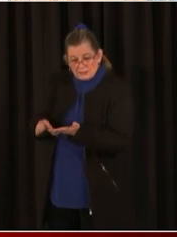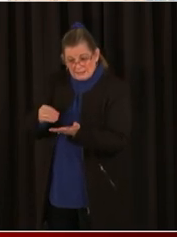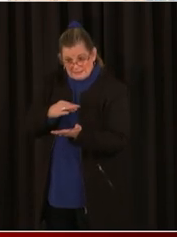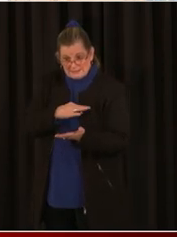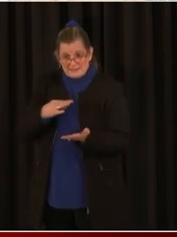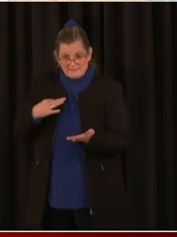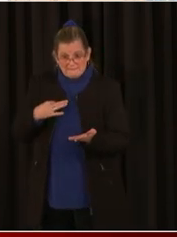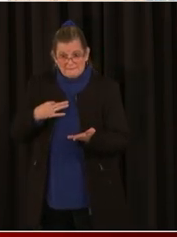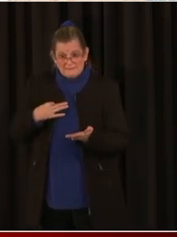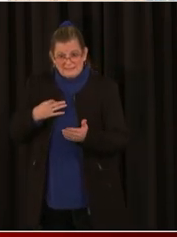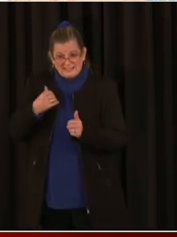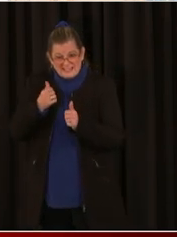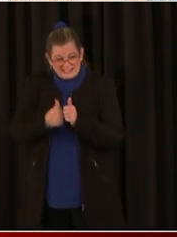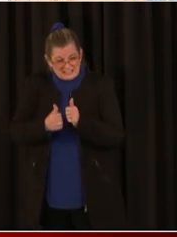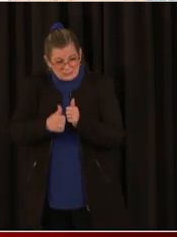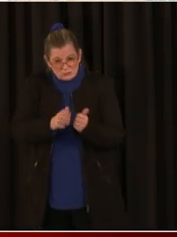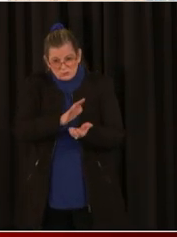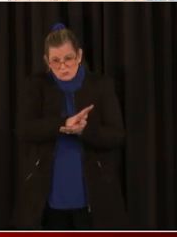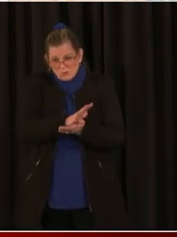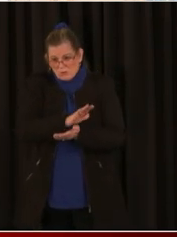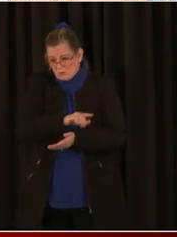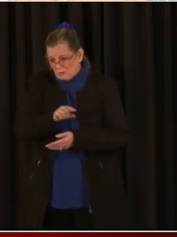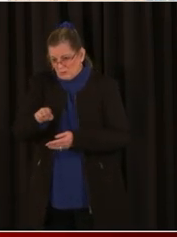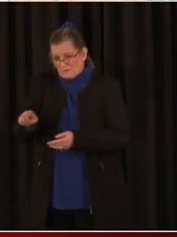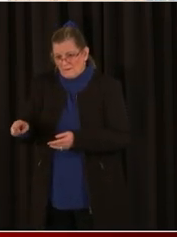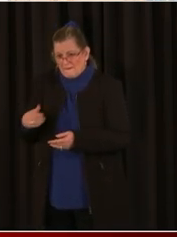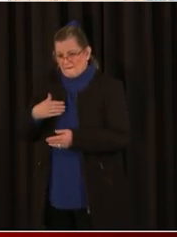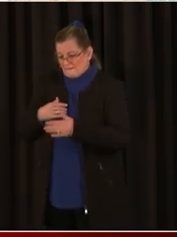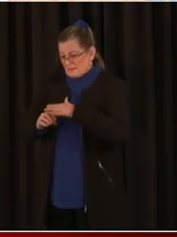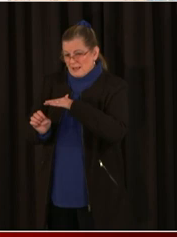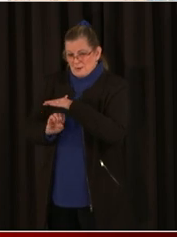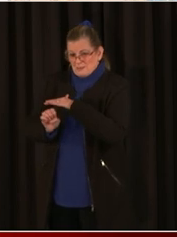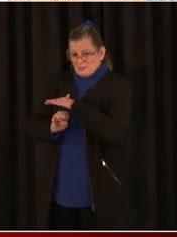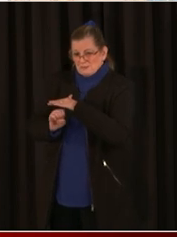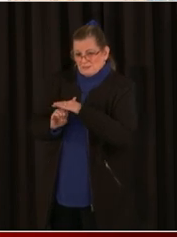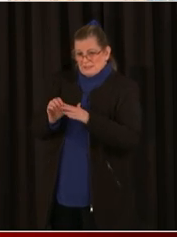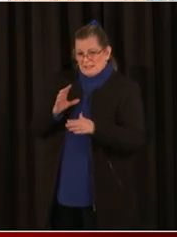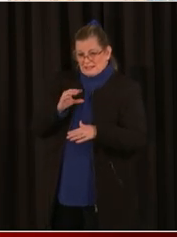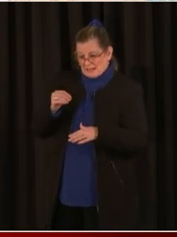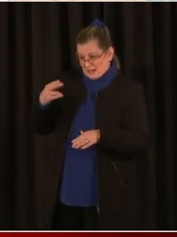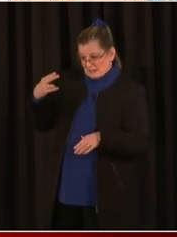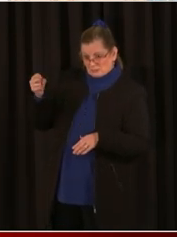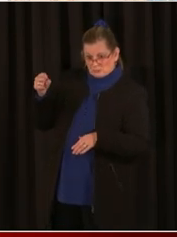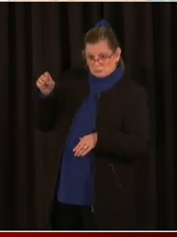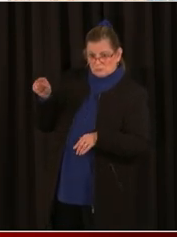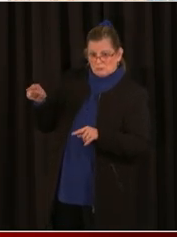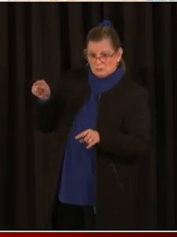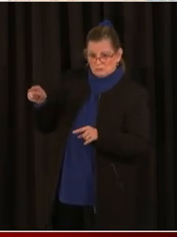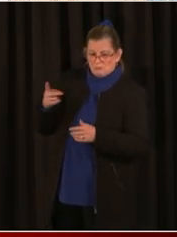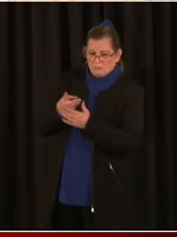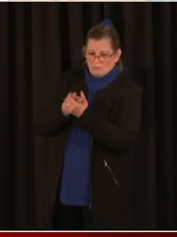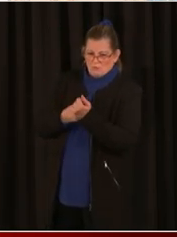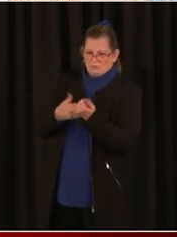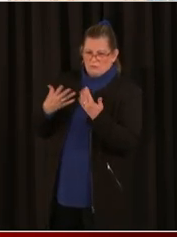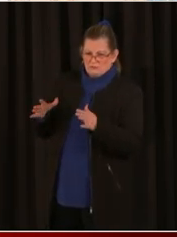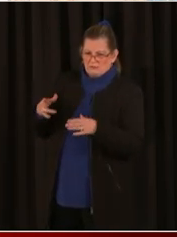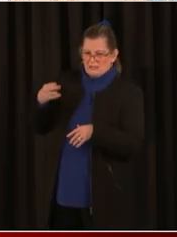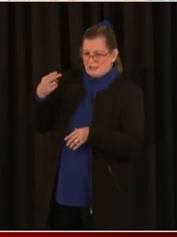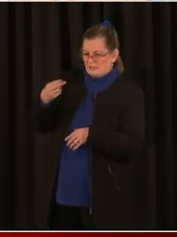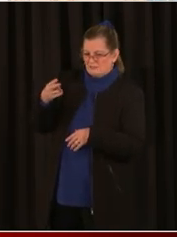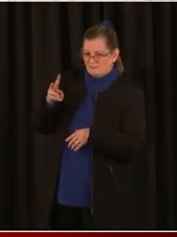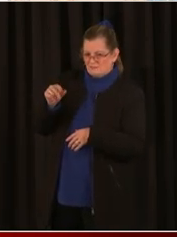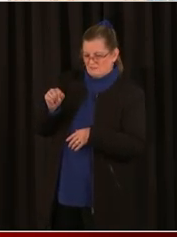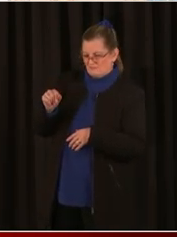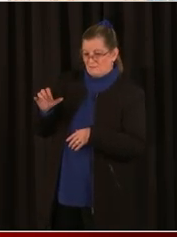staff. Each of our schools has now, elementary and secondary schools, has an HVAC